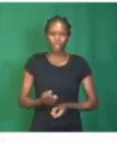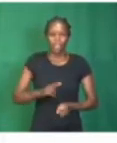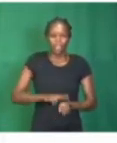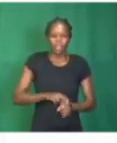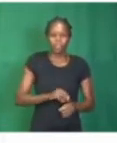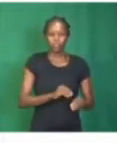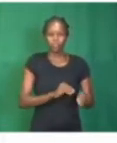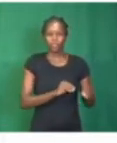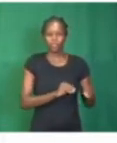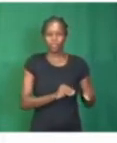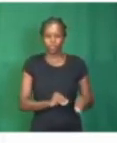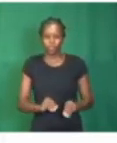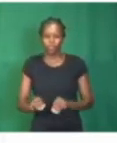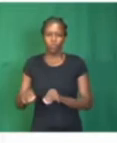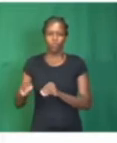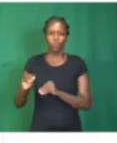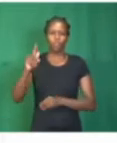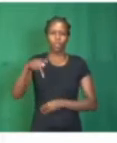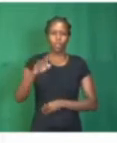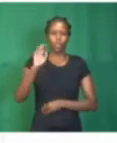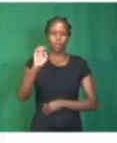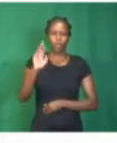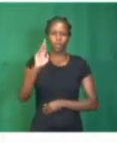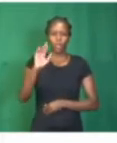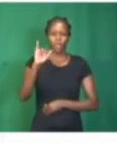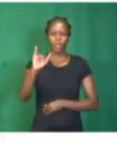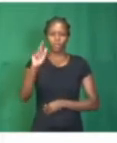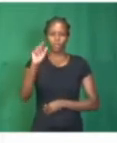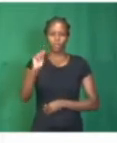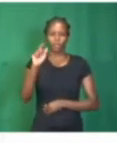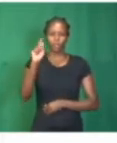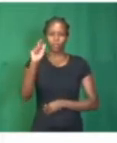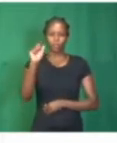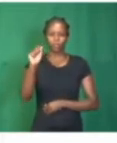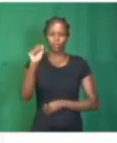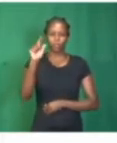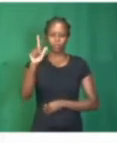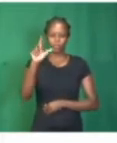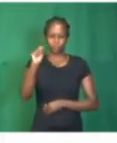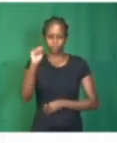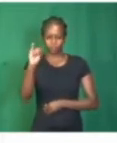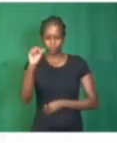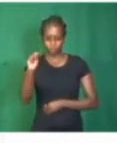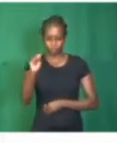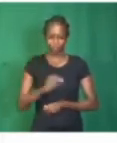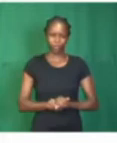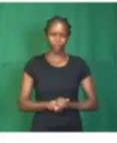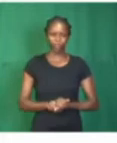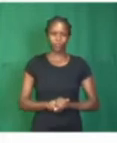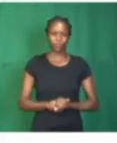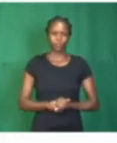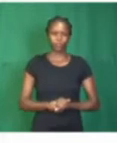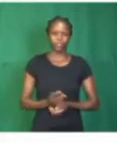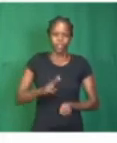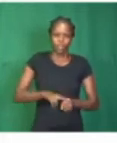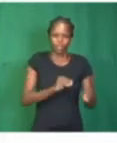of peristalsis, which is the squeezing movement of food along the alimentary canal. Then in the